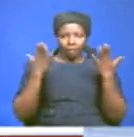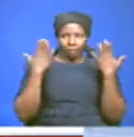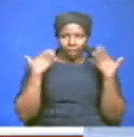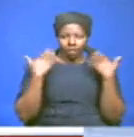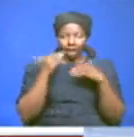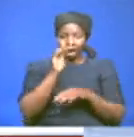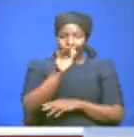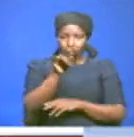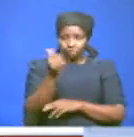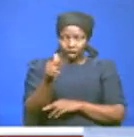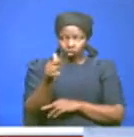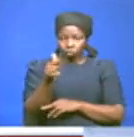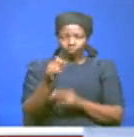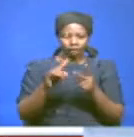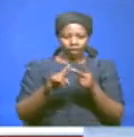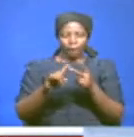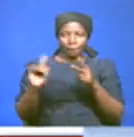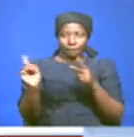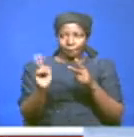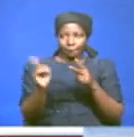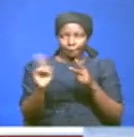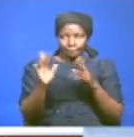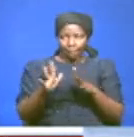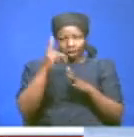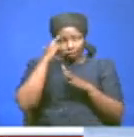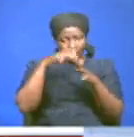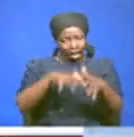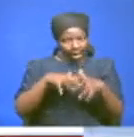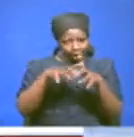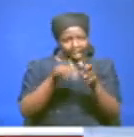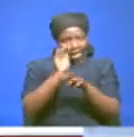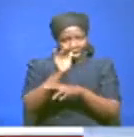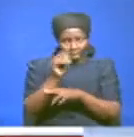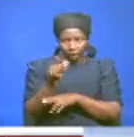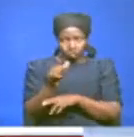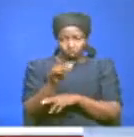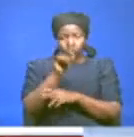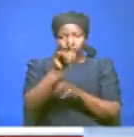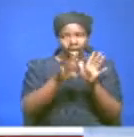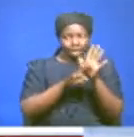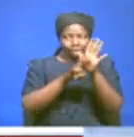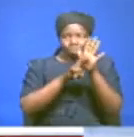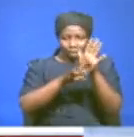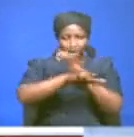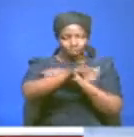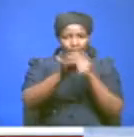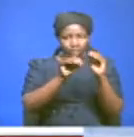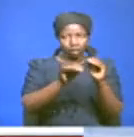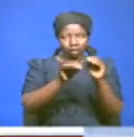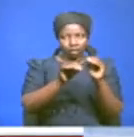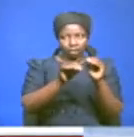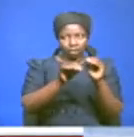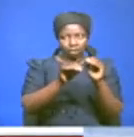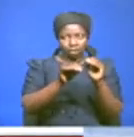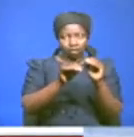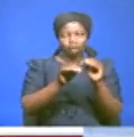The Minister of Agriculture has not asked you. You are not the spokesperson of the county, therefore the county secretary. You